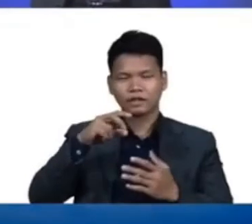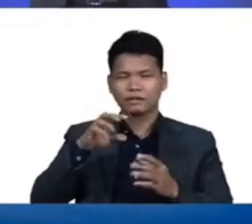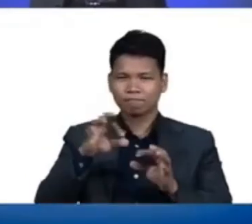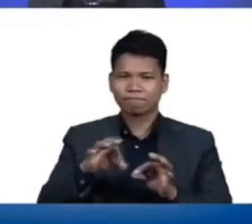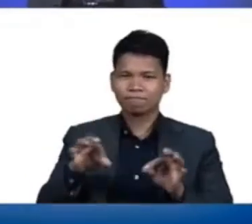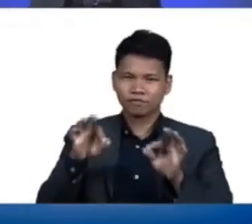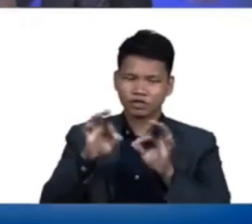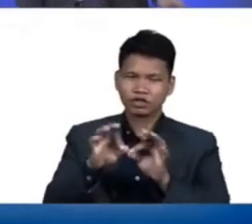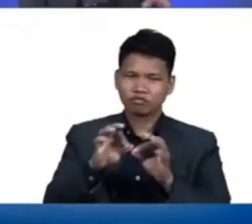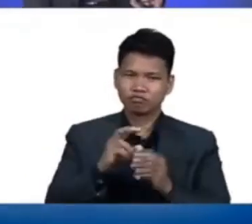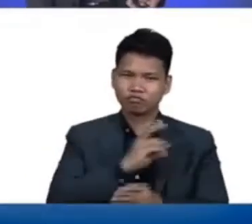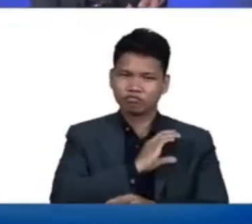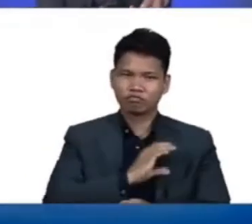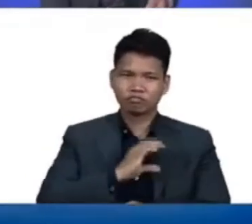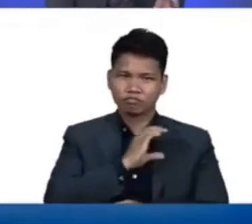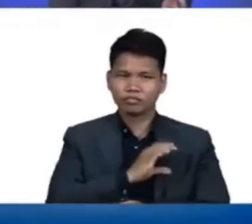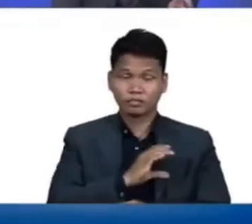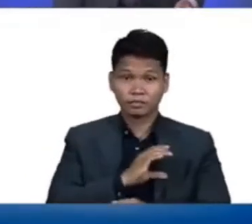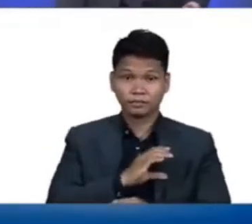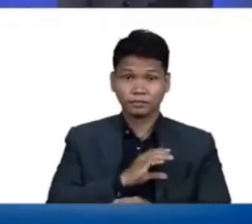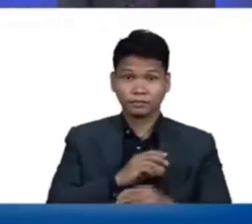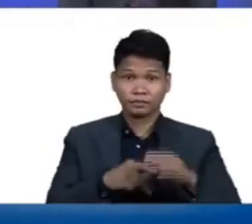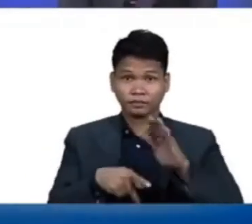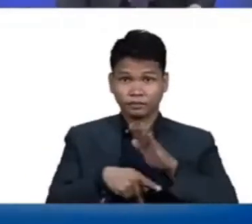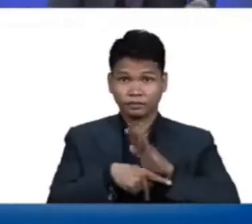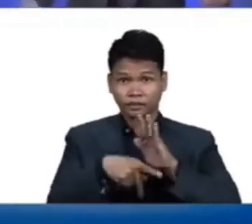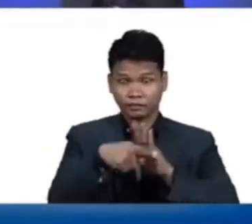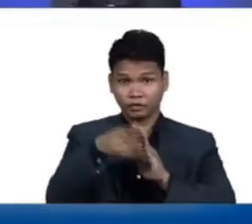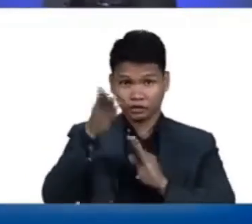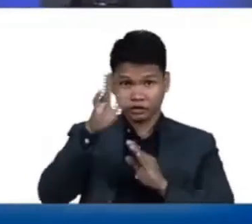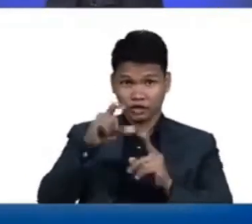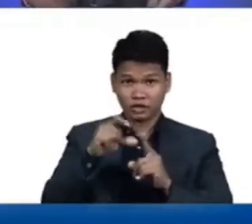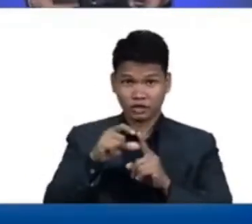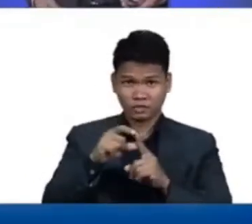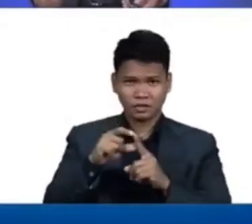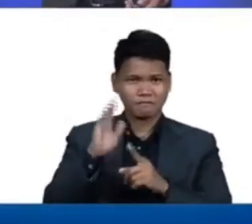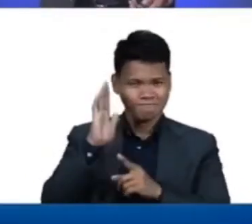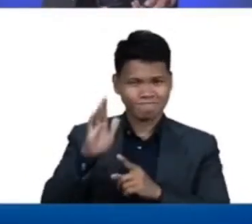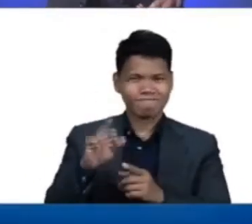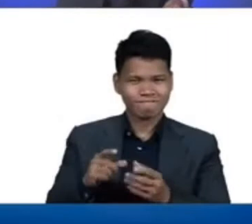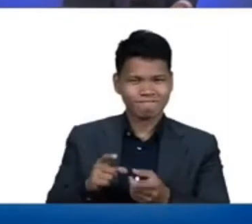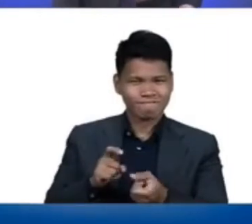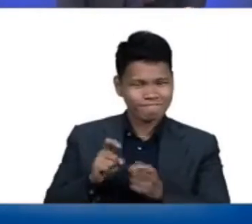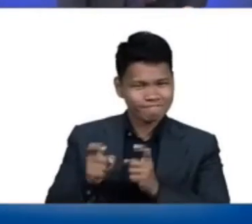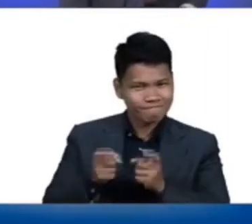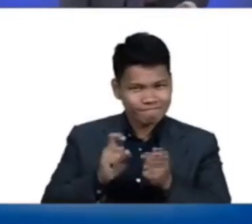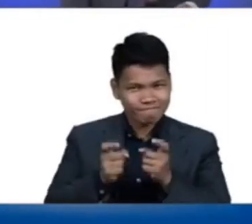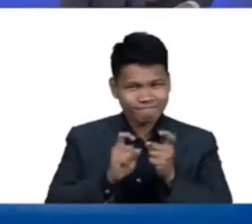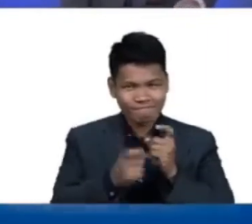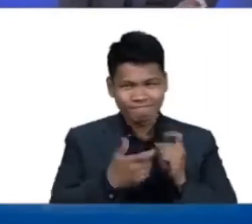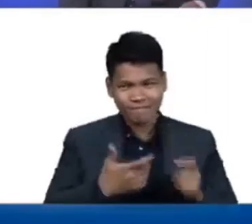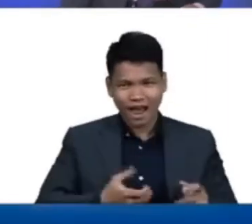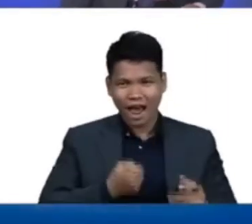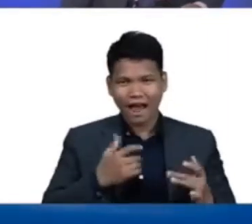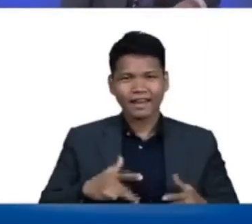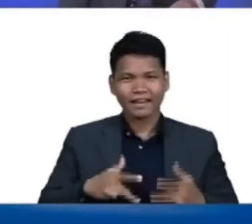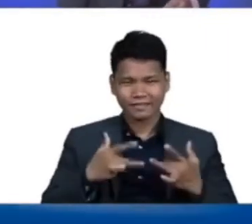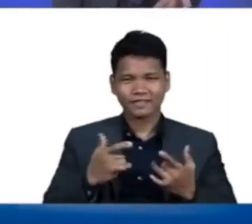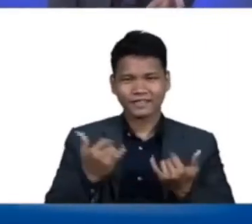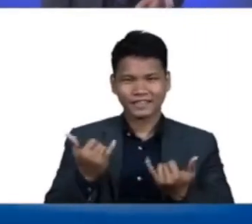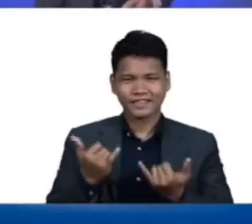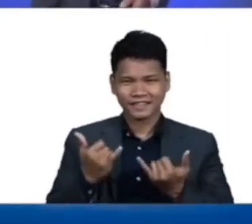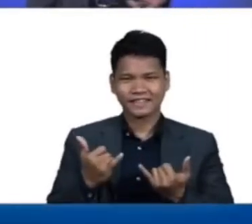the principle of God's word will guide and shape our lives today as well